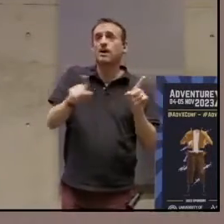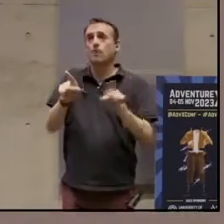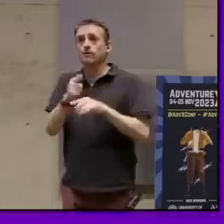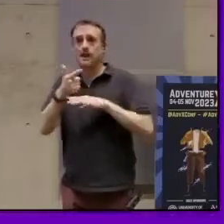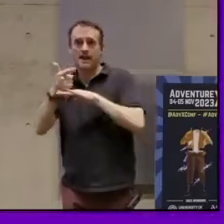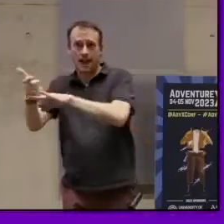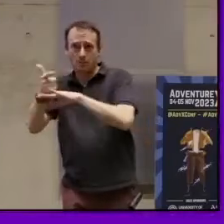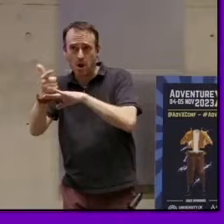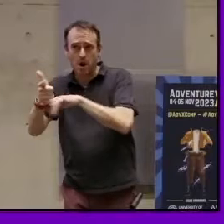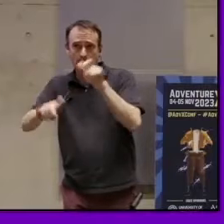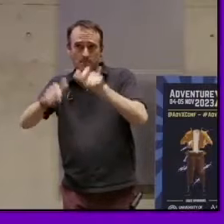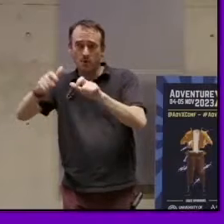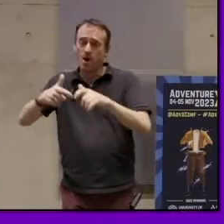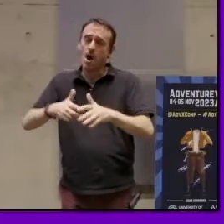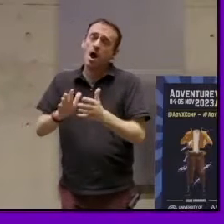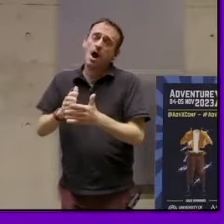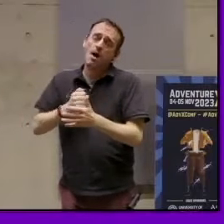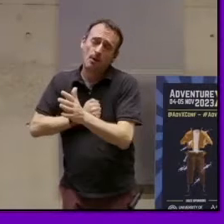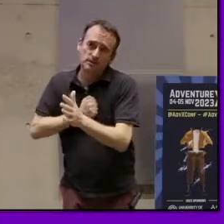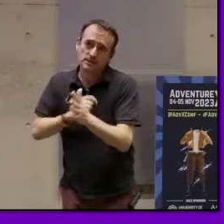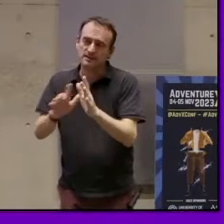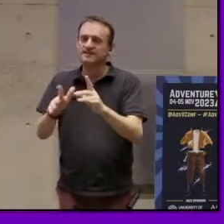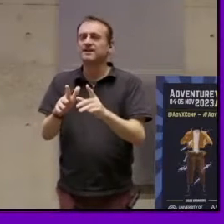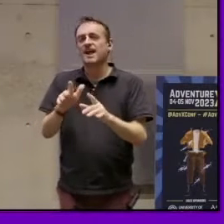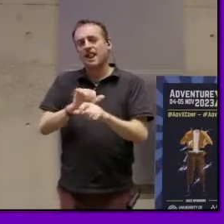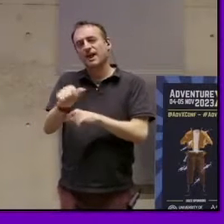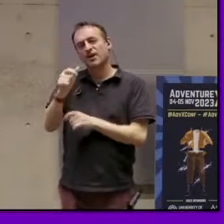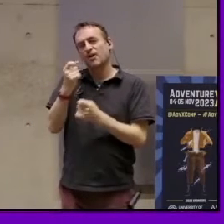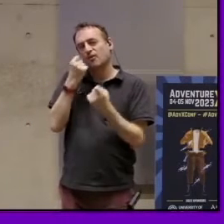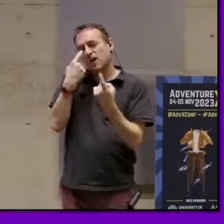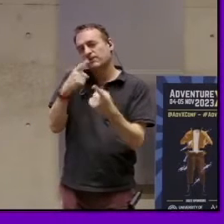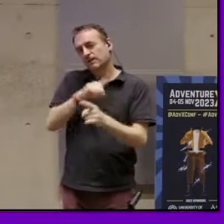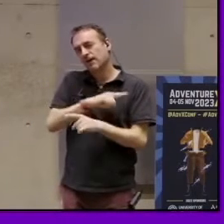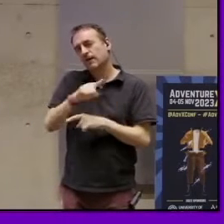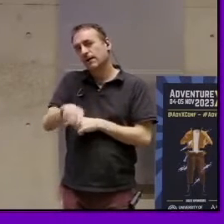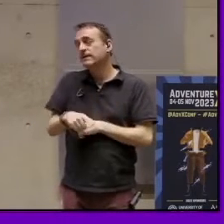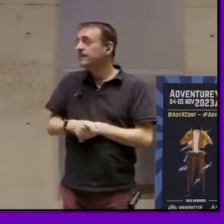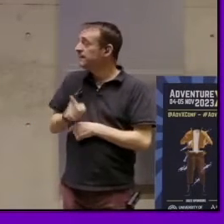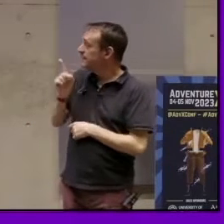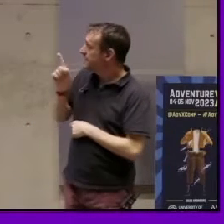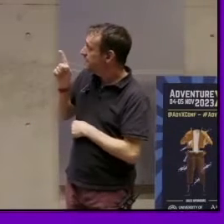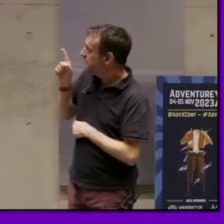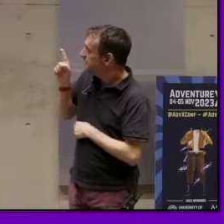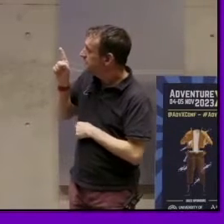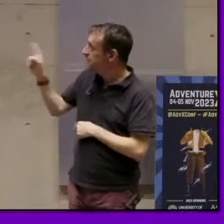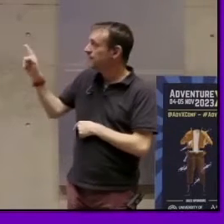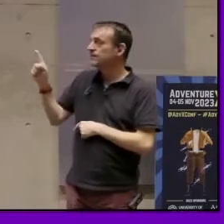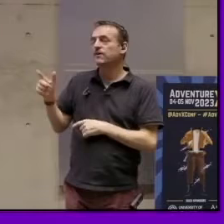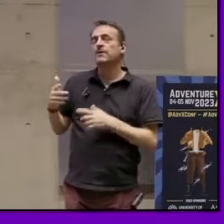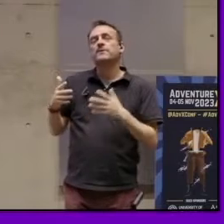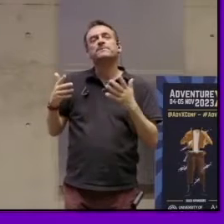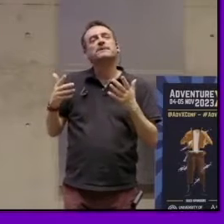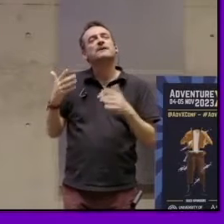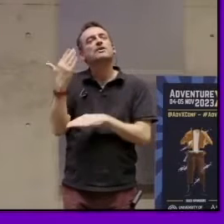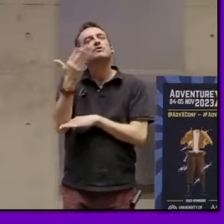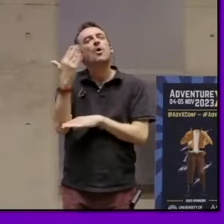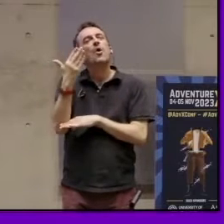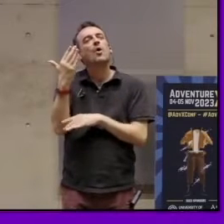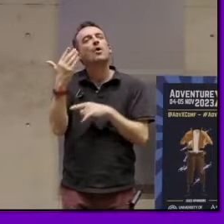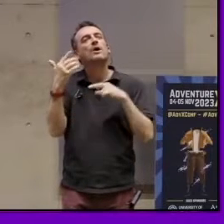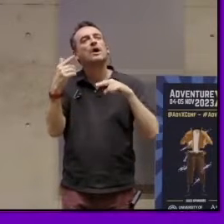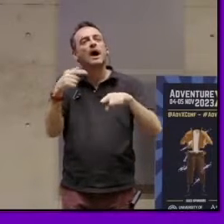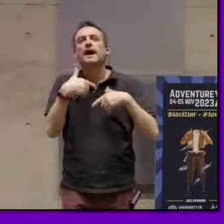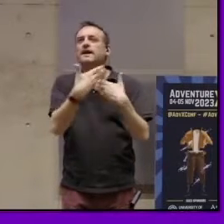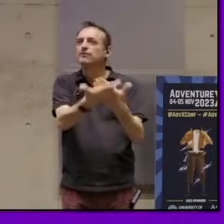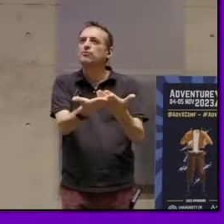minute. This is usually my much more aggressive title for this talk, which I usually give to everything from film